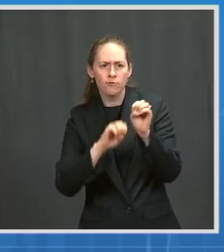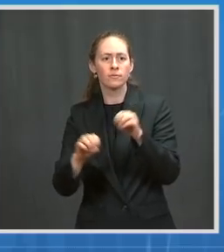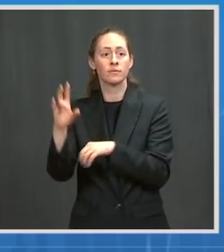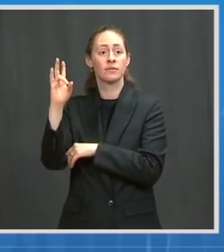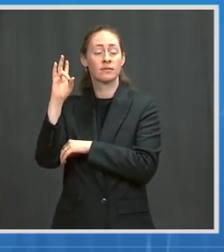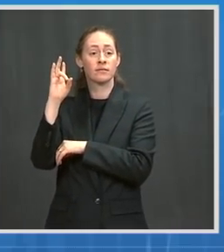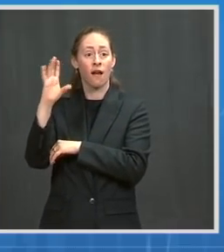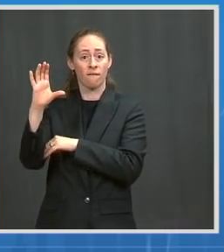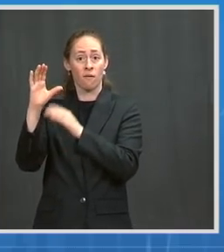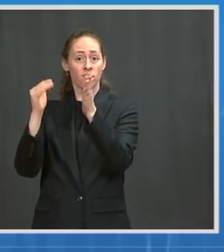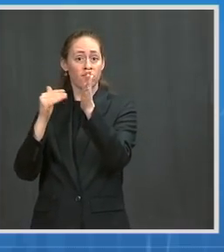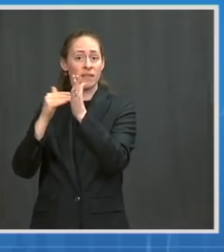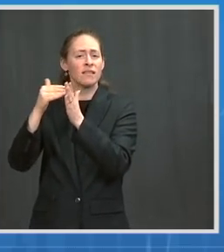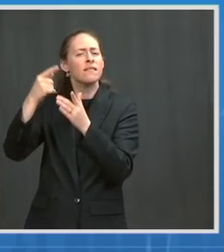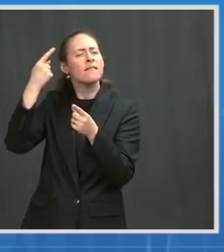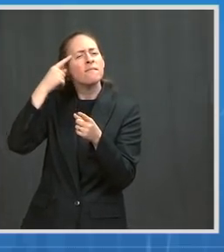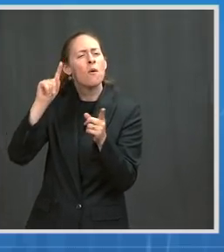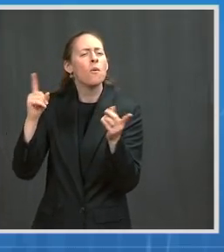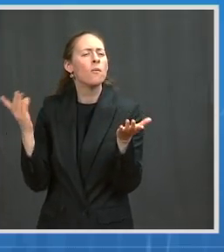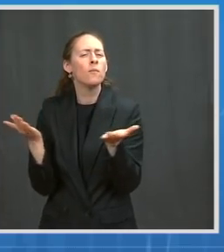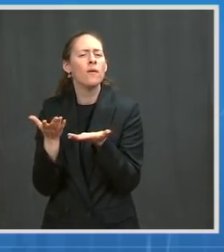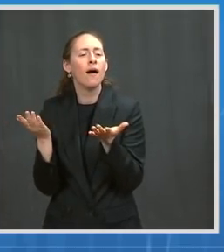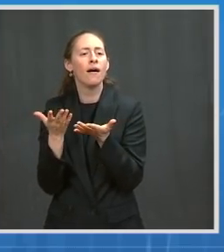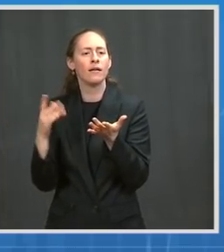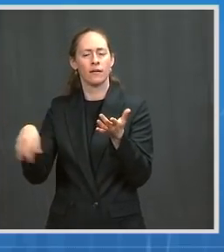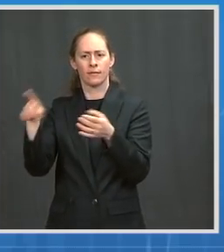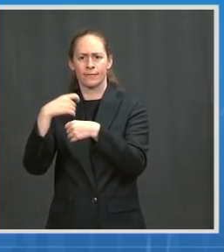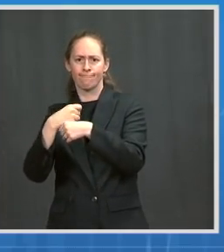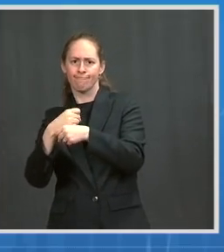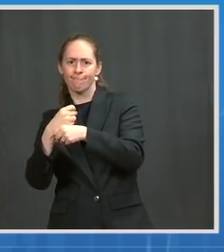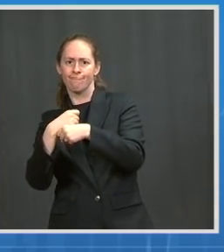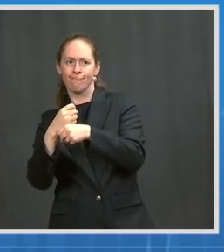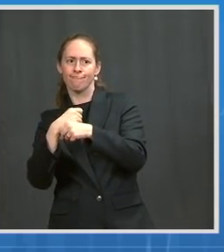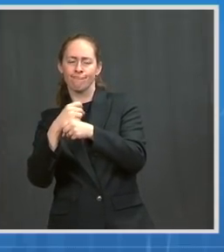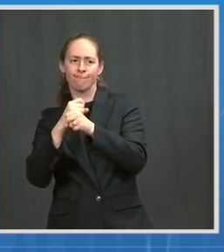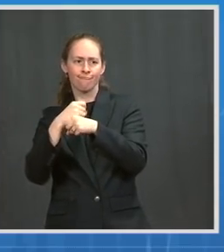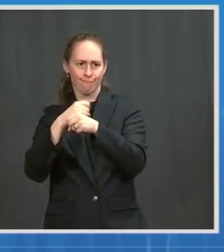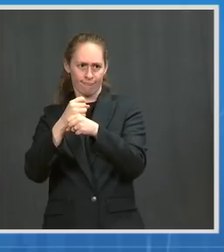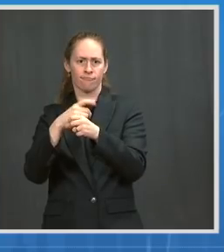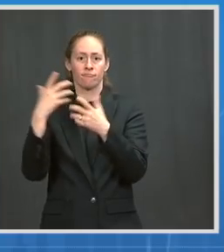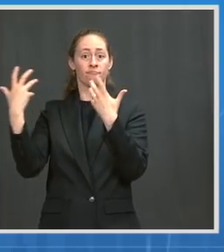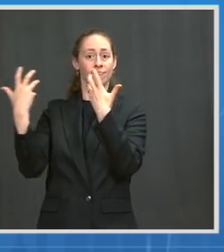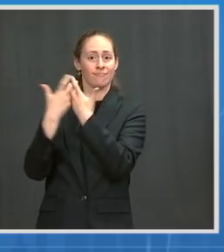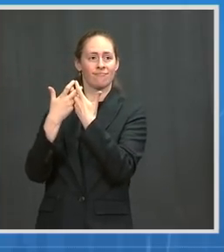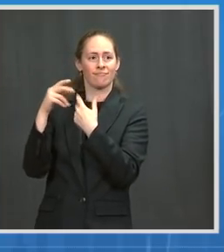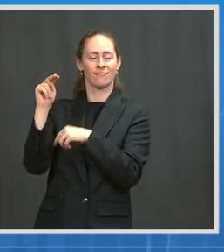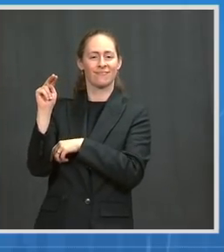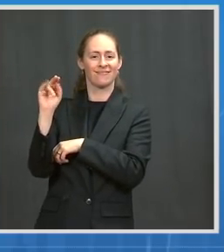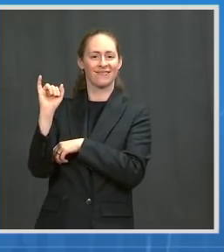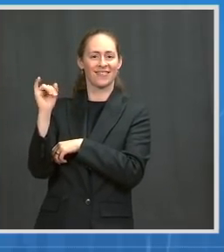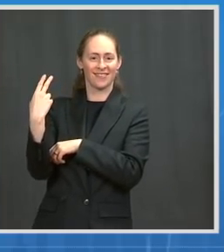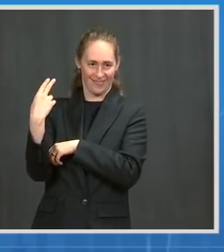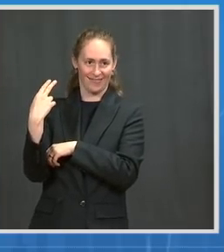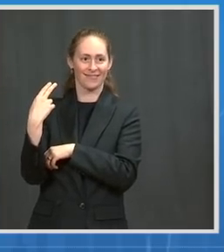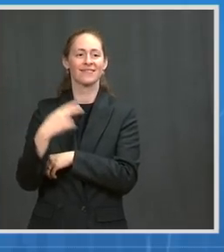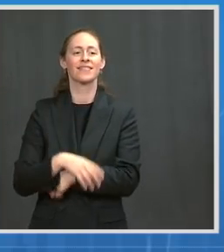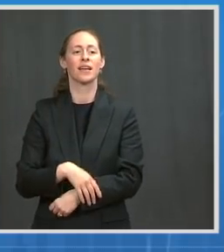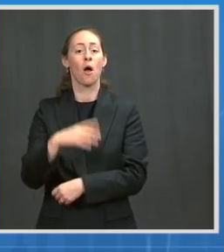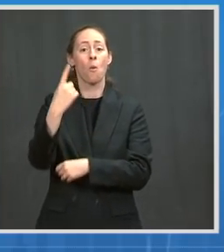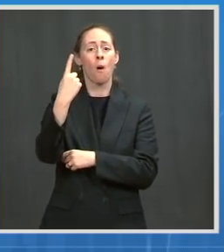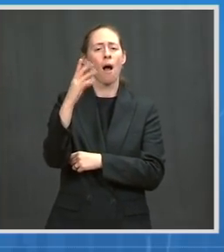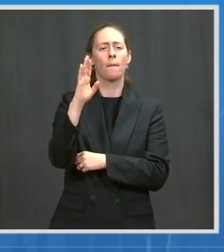manufacturing through NIH in our usual partnership with BARDA, and $1 billion to support the